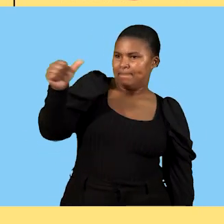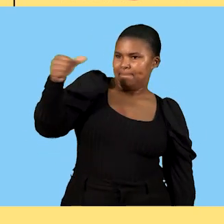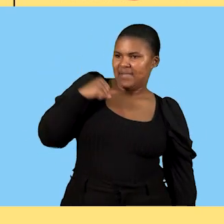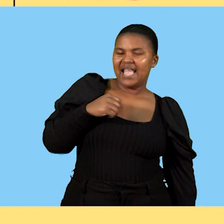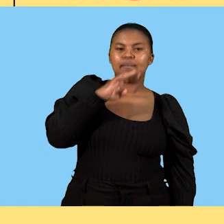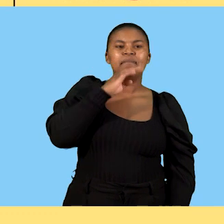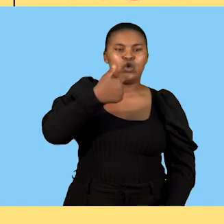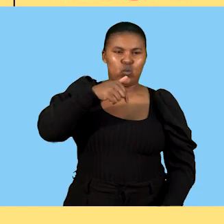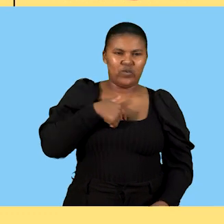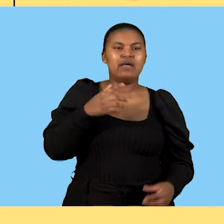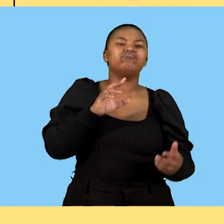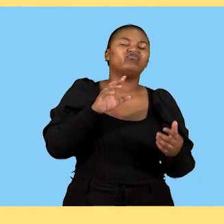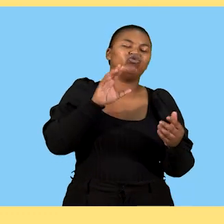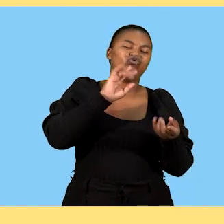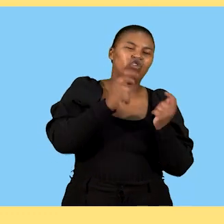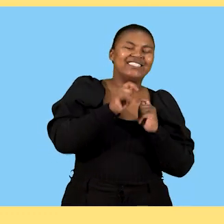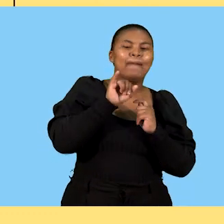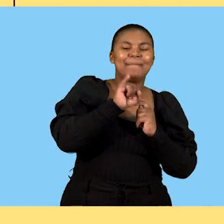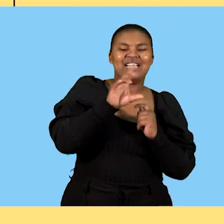debt, which is the 60 cents.